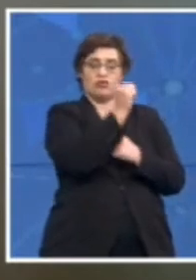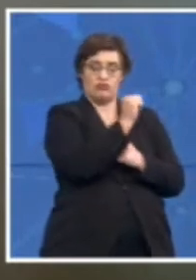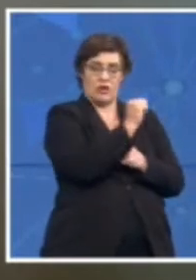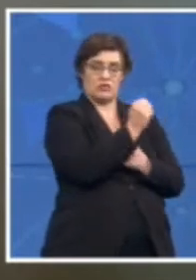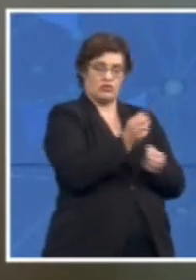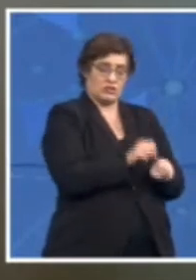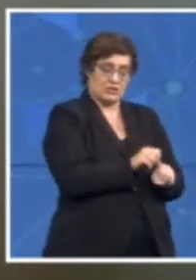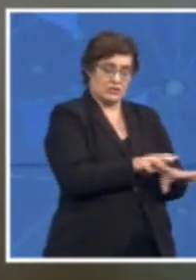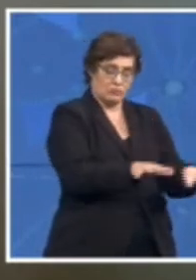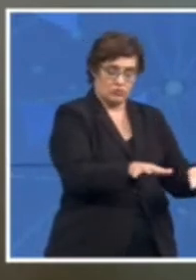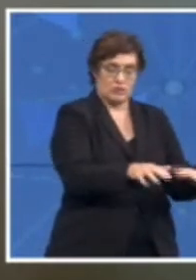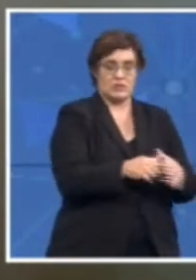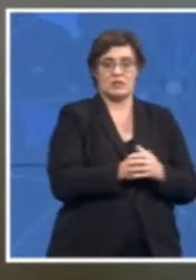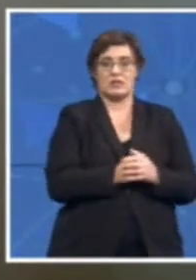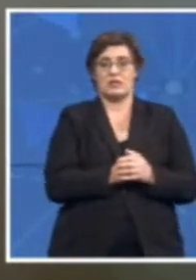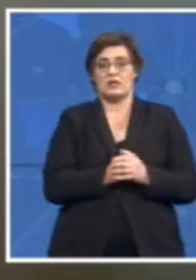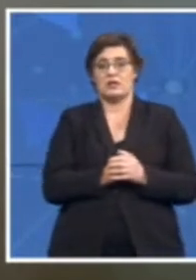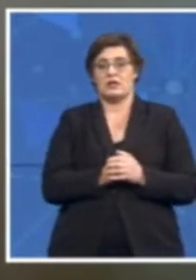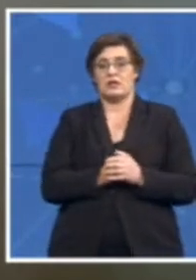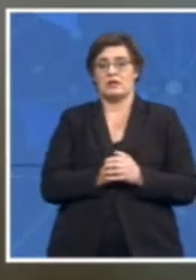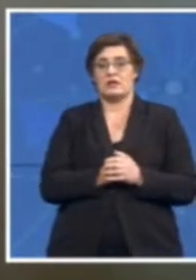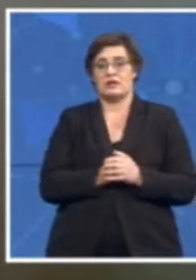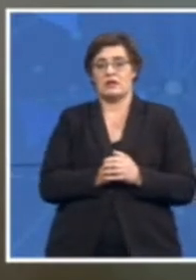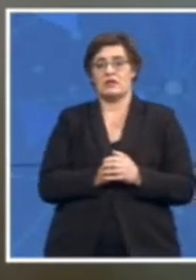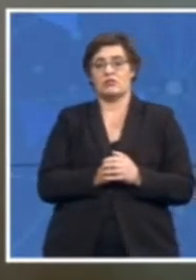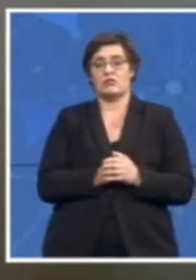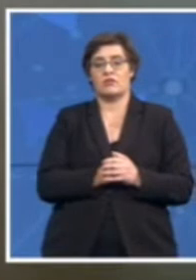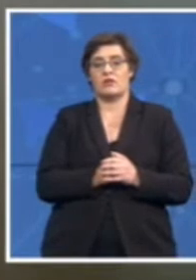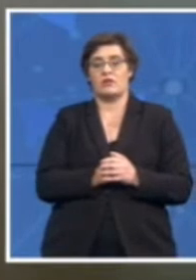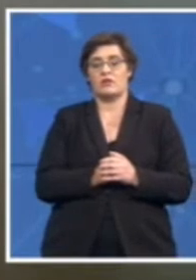the facility of the transmission